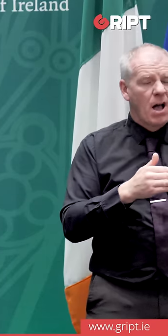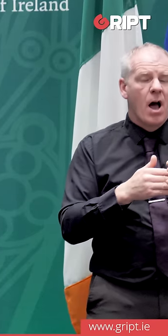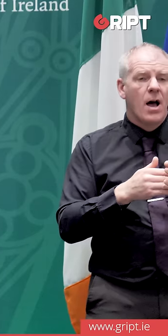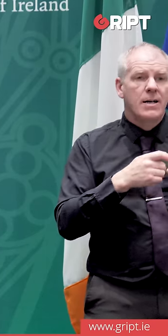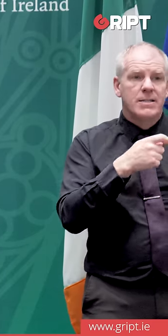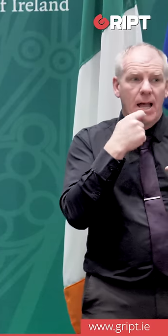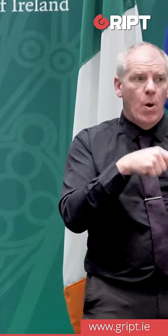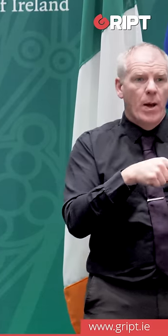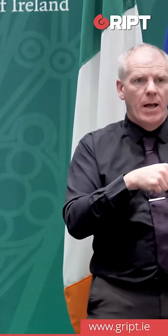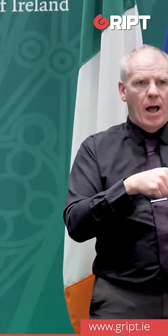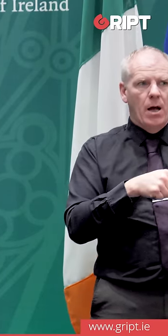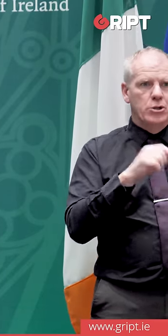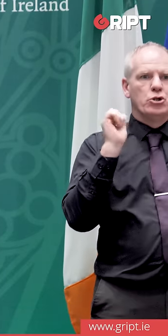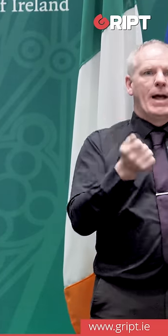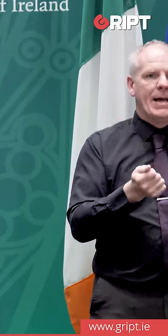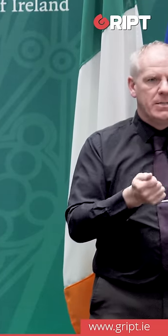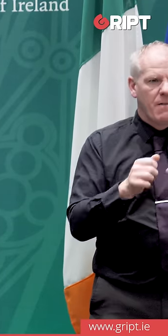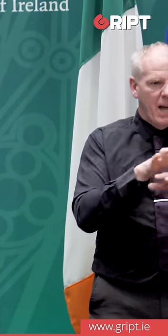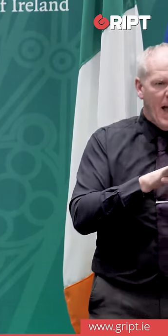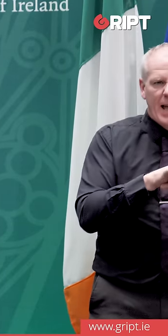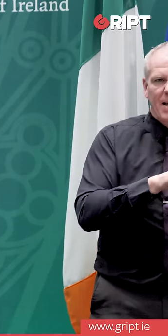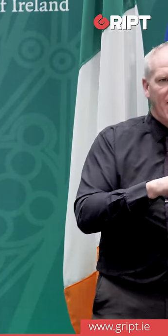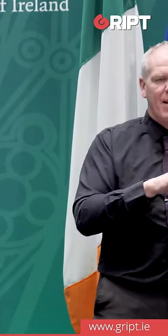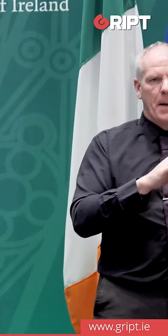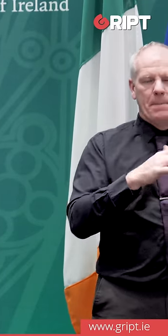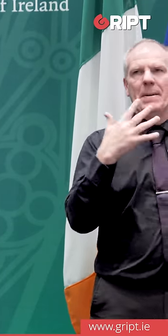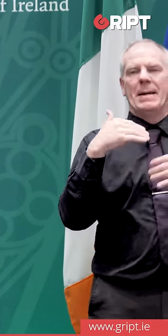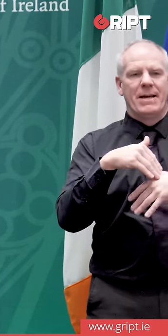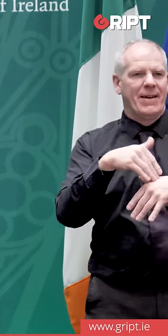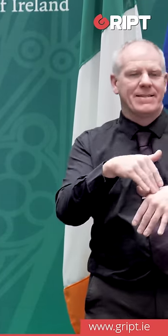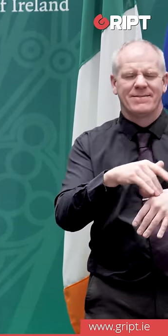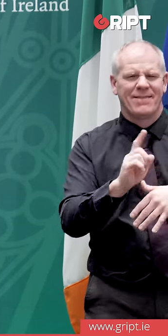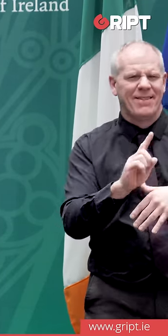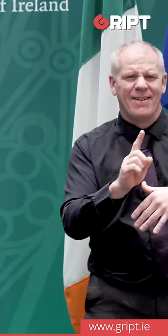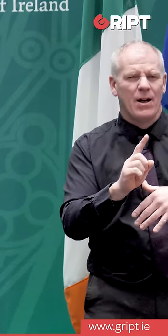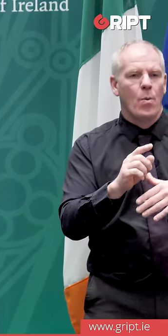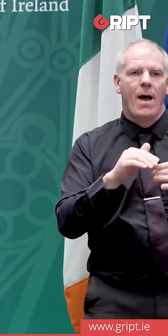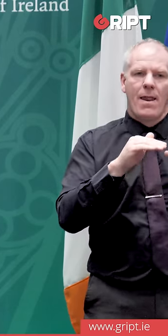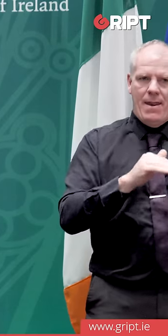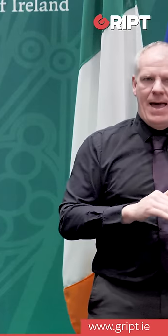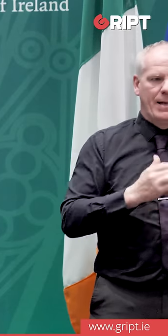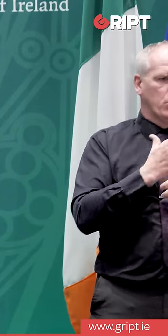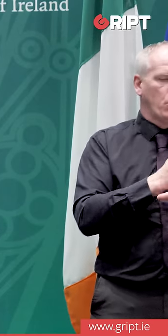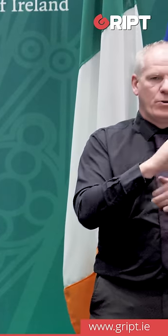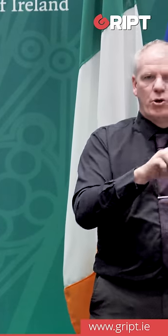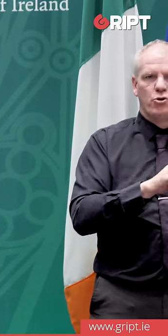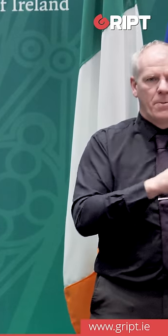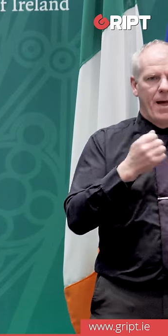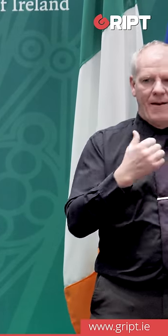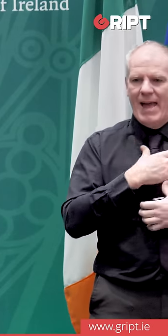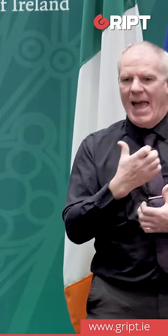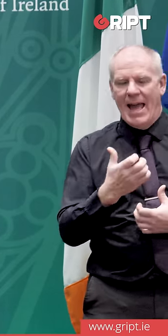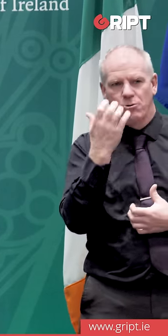are proposing here is radical, that it's vague, that it's going to have significant implications, we are the last country in Europe to have hate